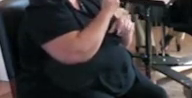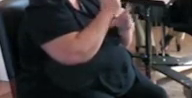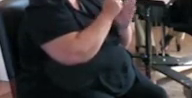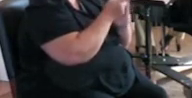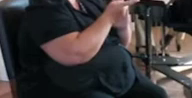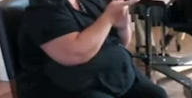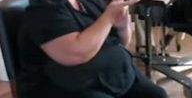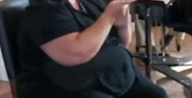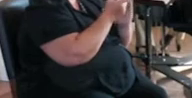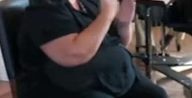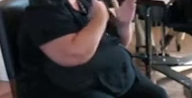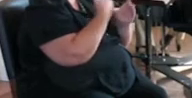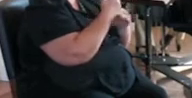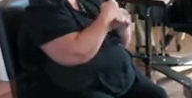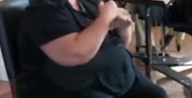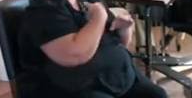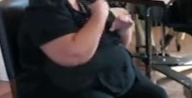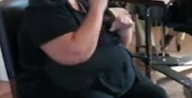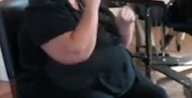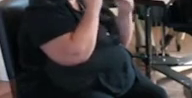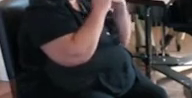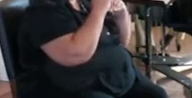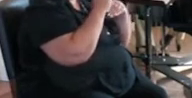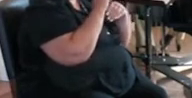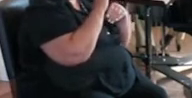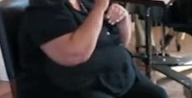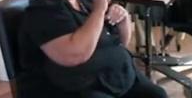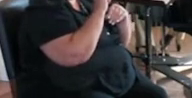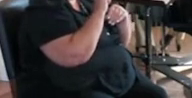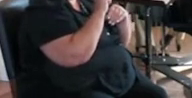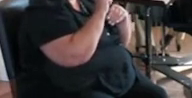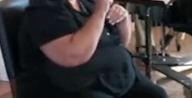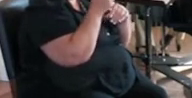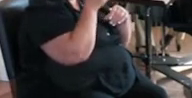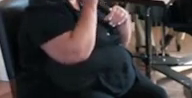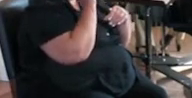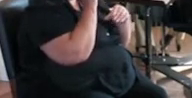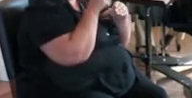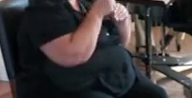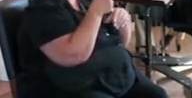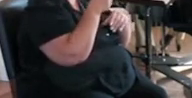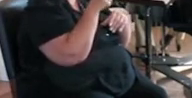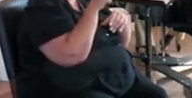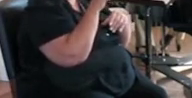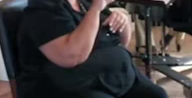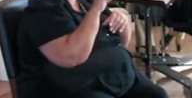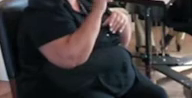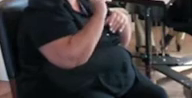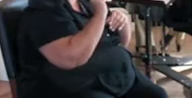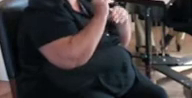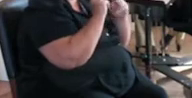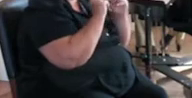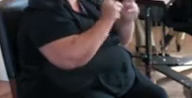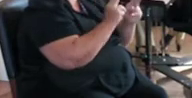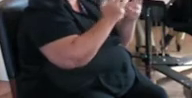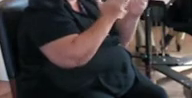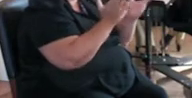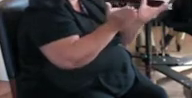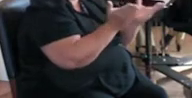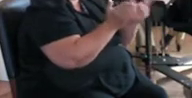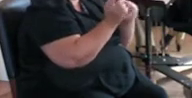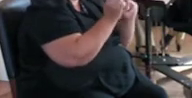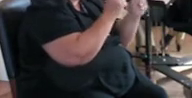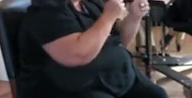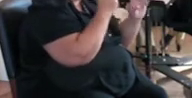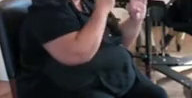and treats and beverages provided for you in Pilgrim Hall today. We really want to encourage you to come over and participate. It's